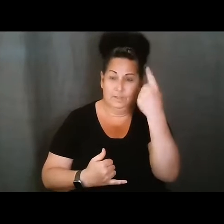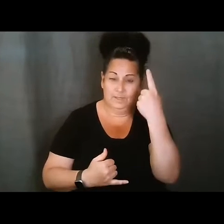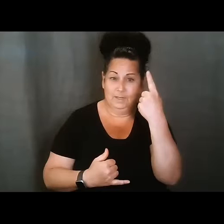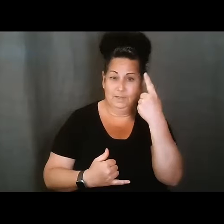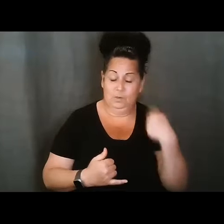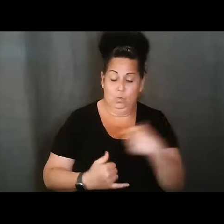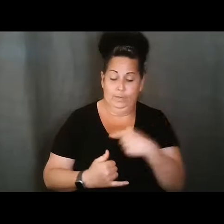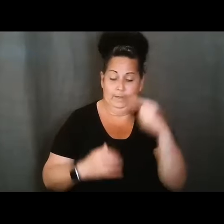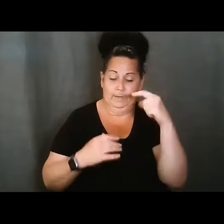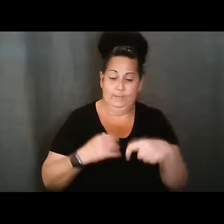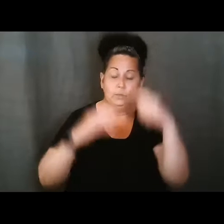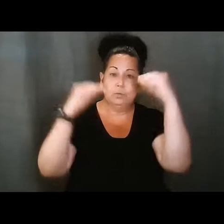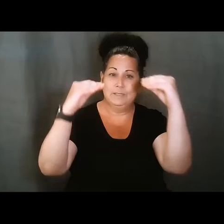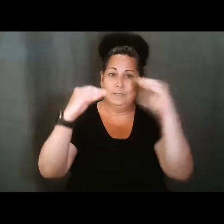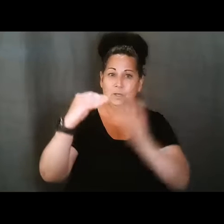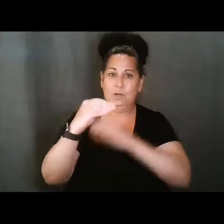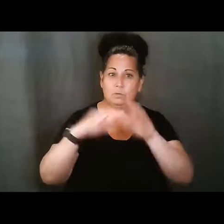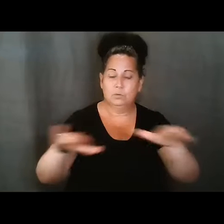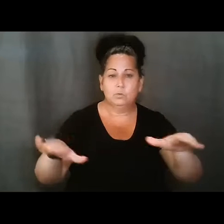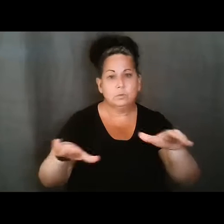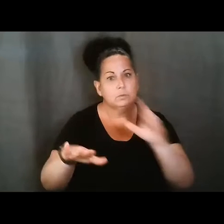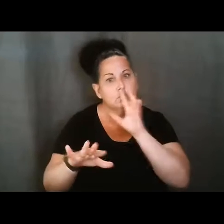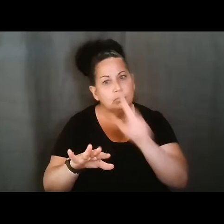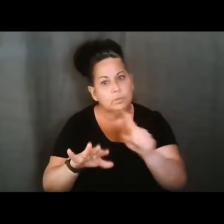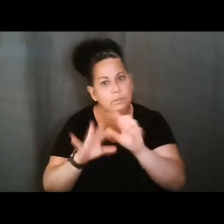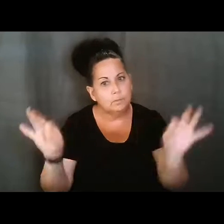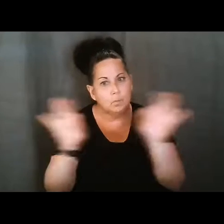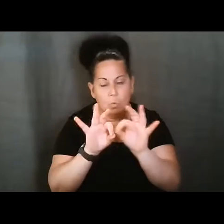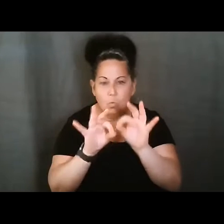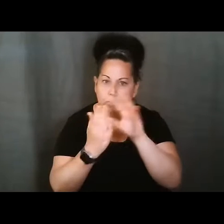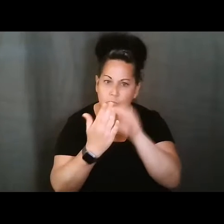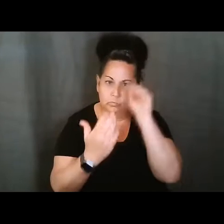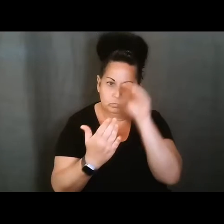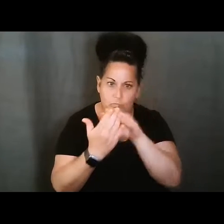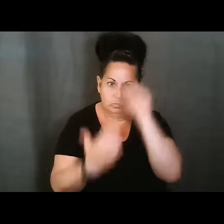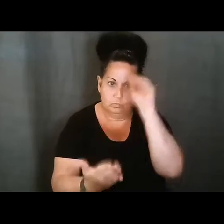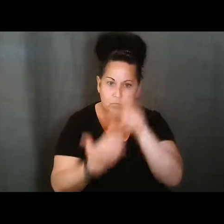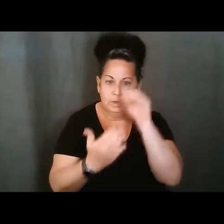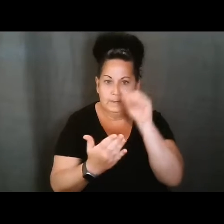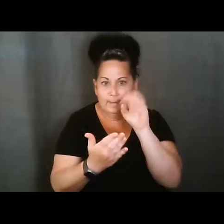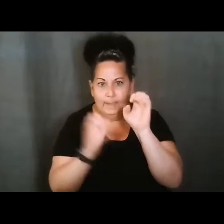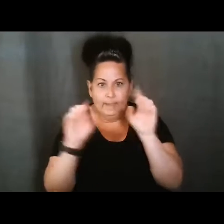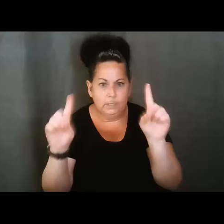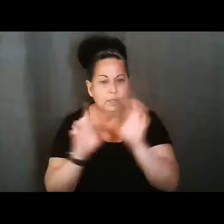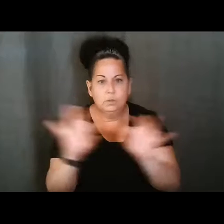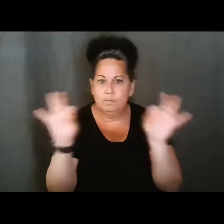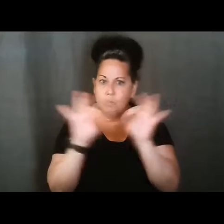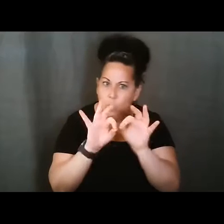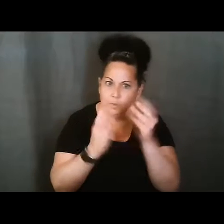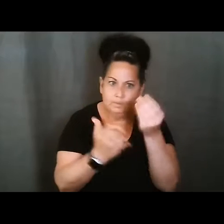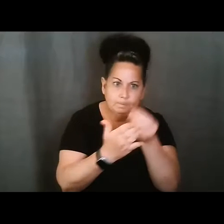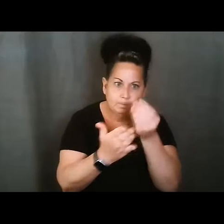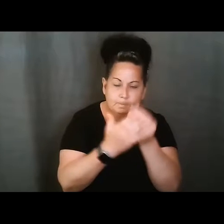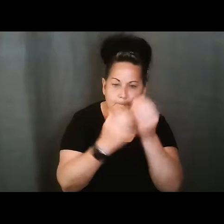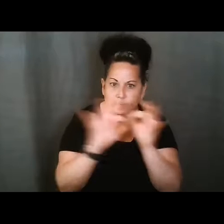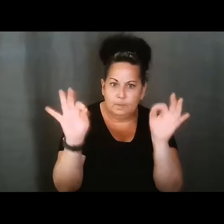very early the importance of money, the importance of education, and the importance of finance. We need to teach them that you